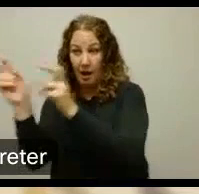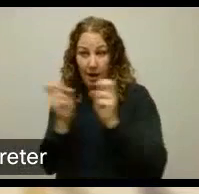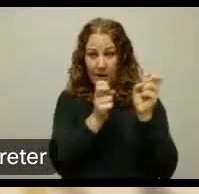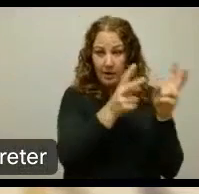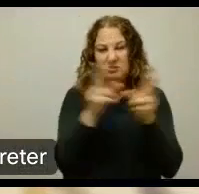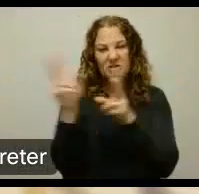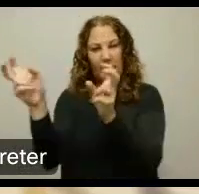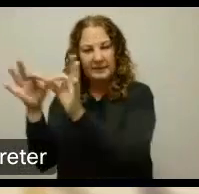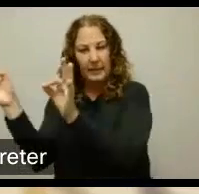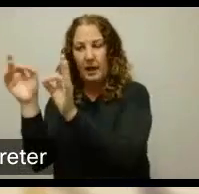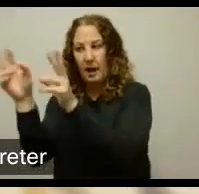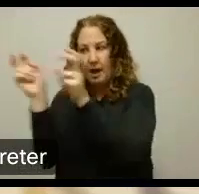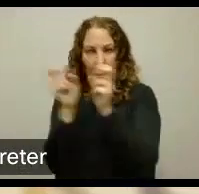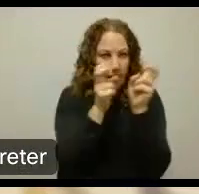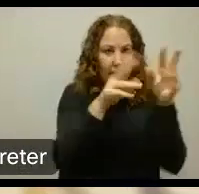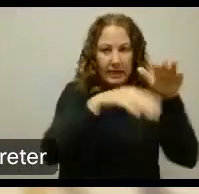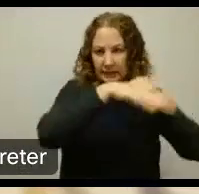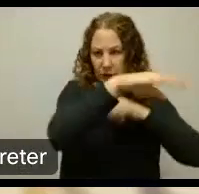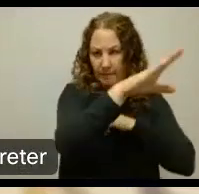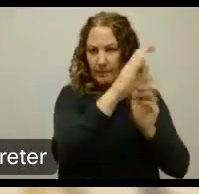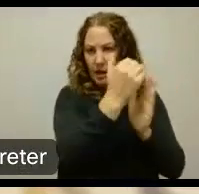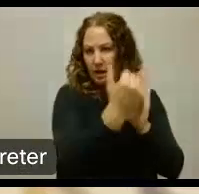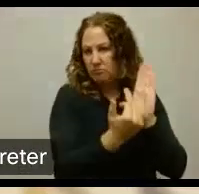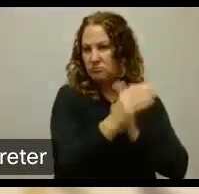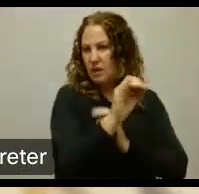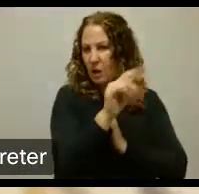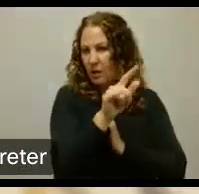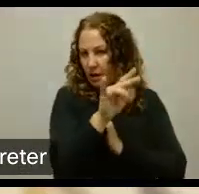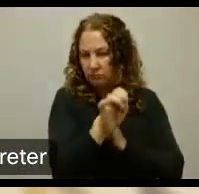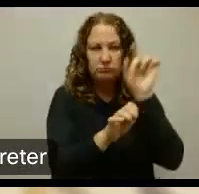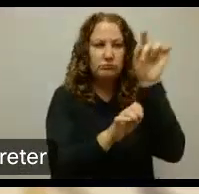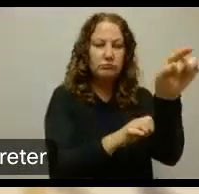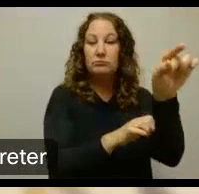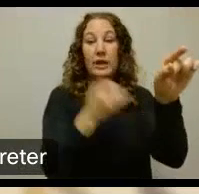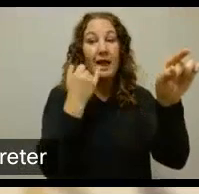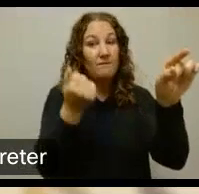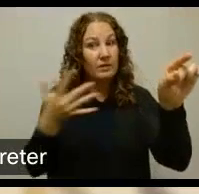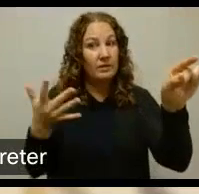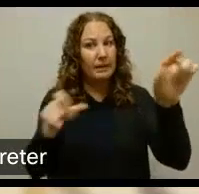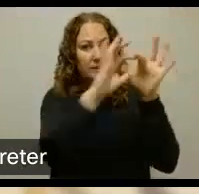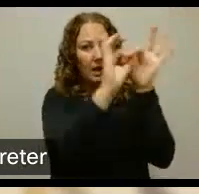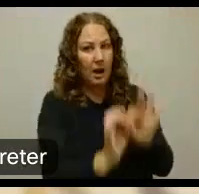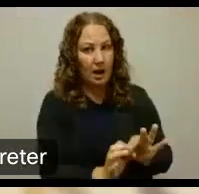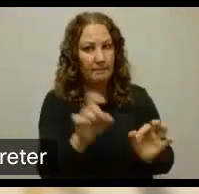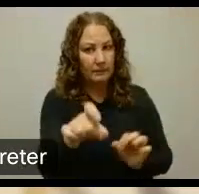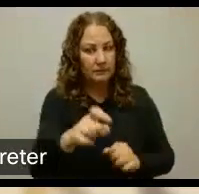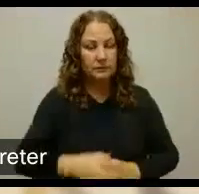sentence, and I put that near the top of my outline, because remember, everything else must connect to that topic